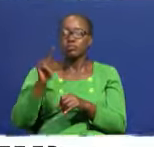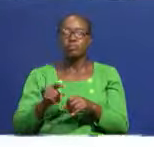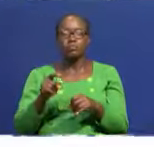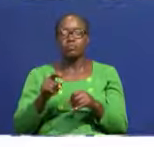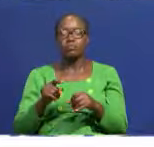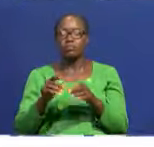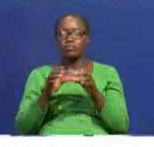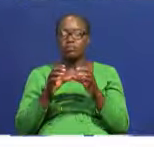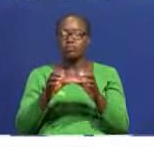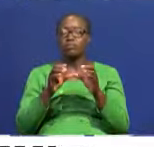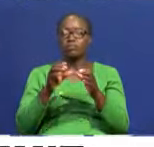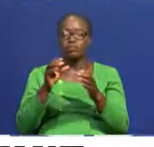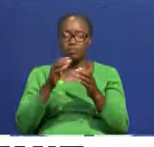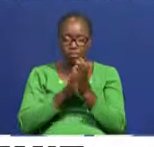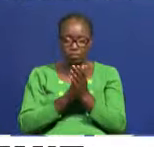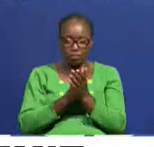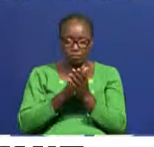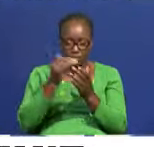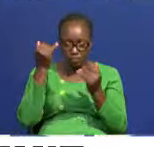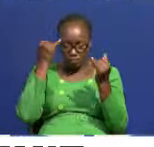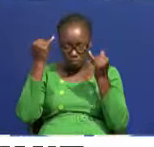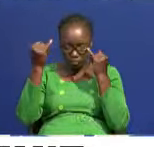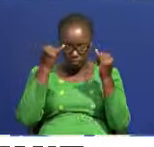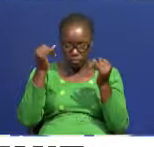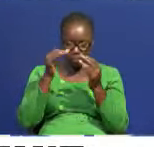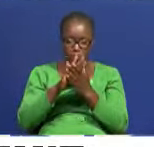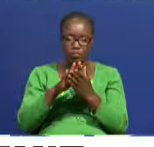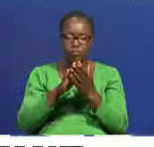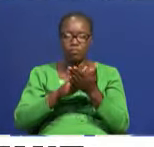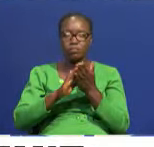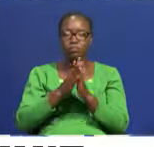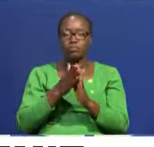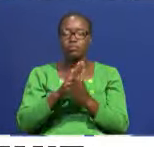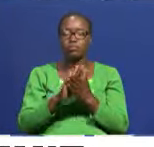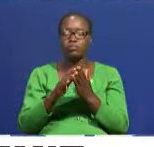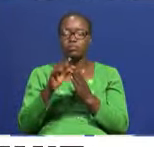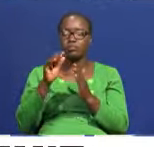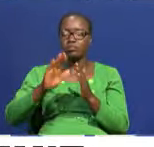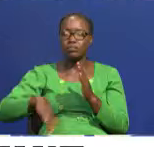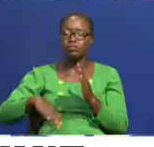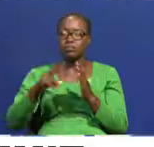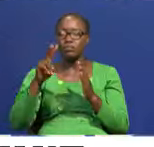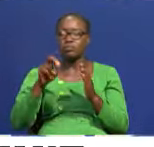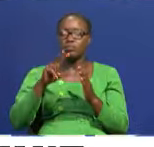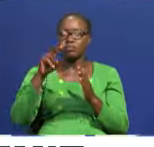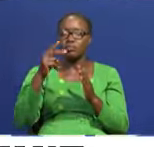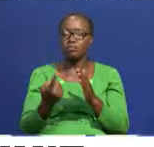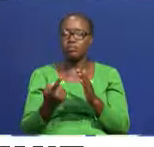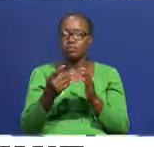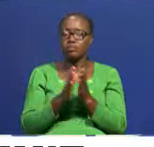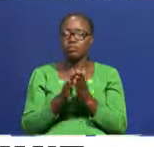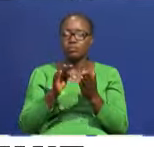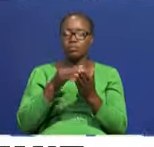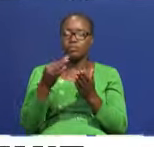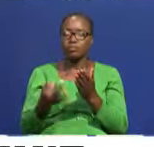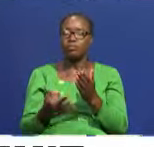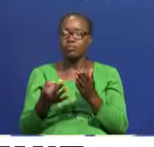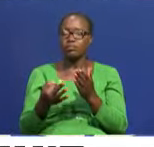dialogue and reconciliation. In late 2021, Ethiopia formed the National Dialogue